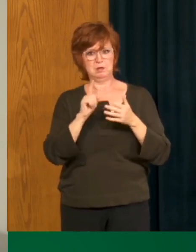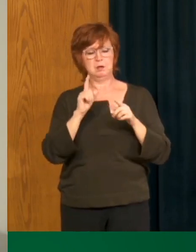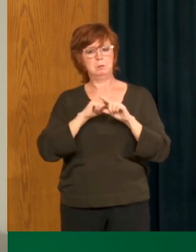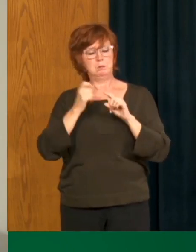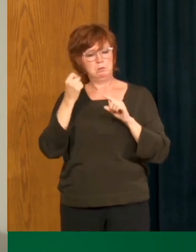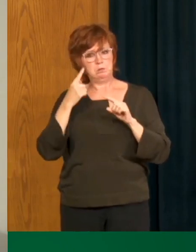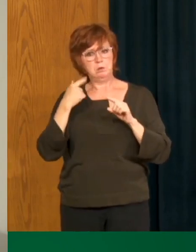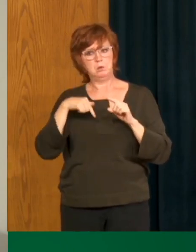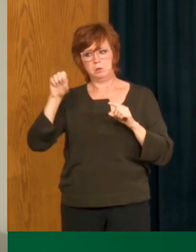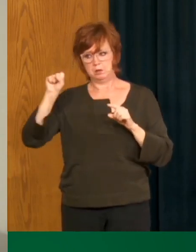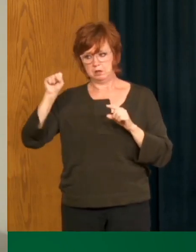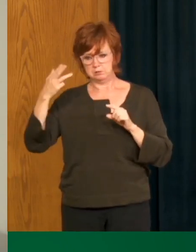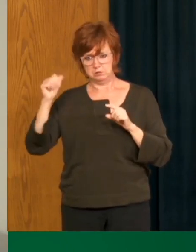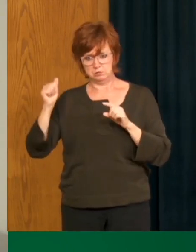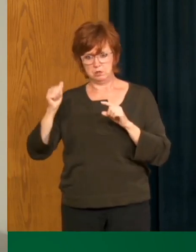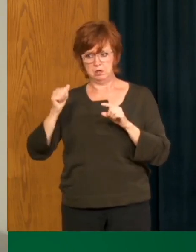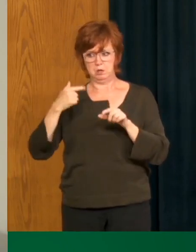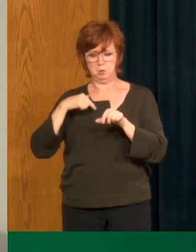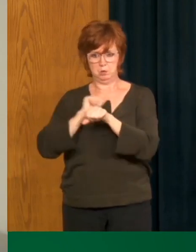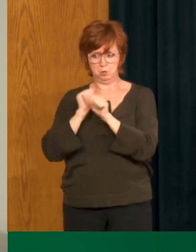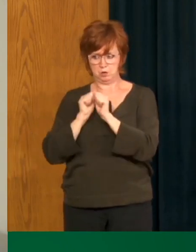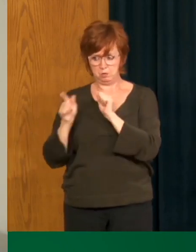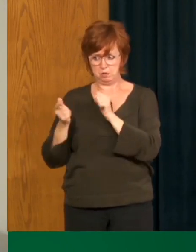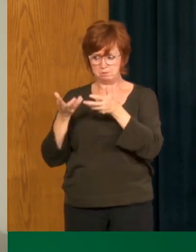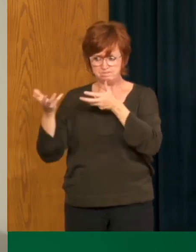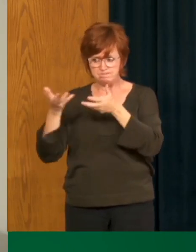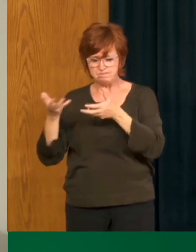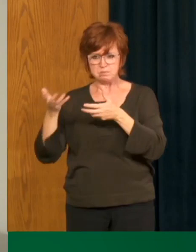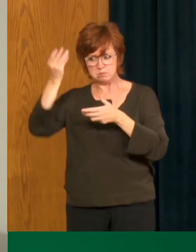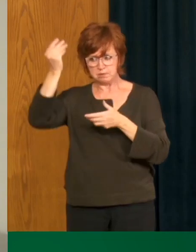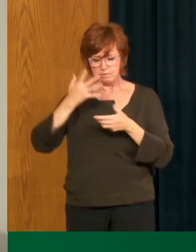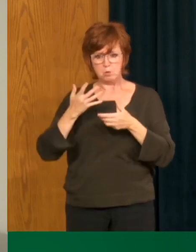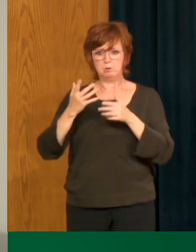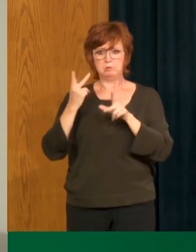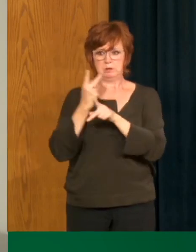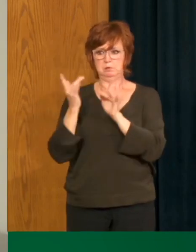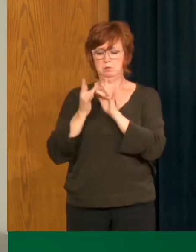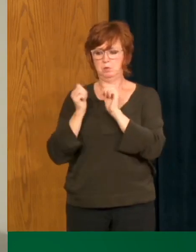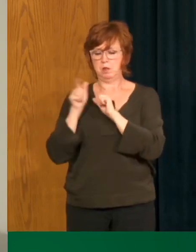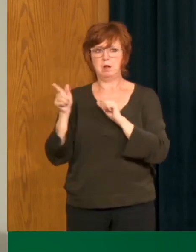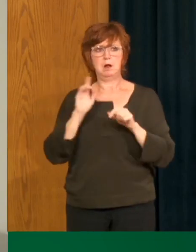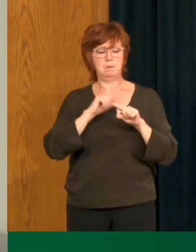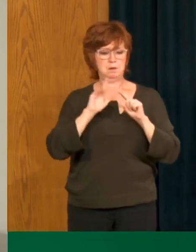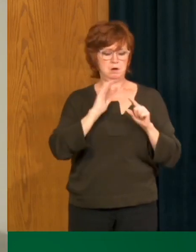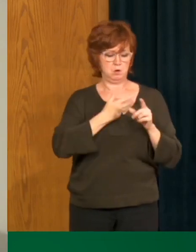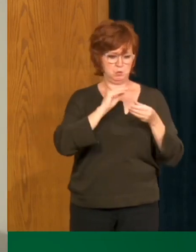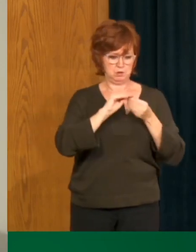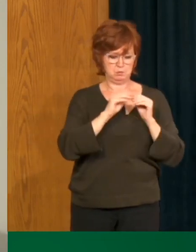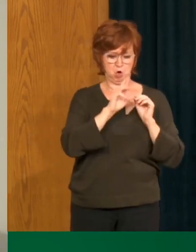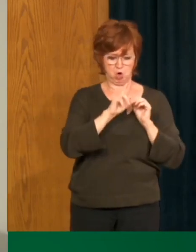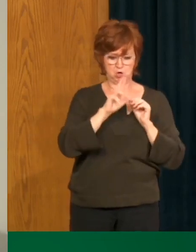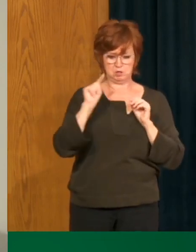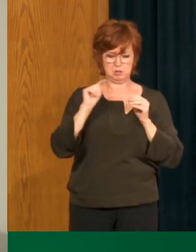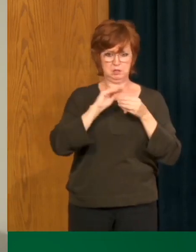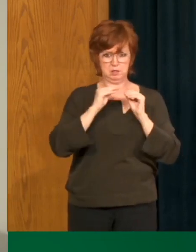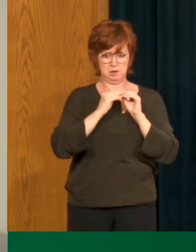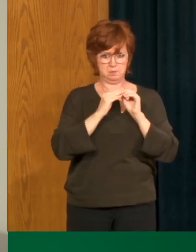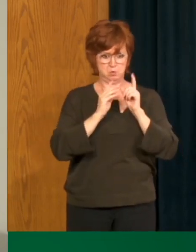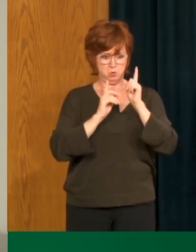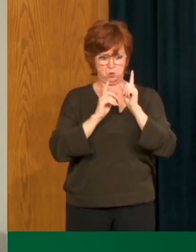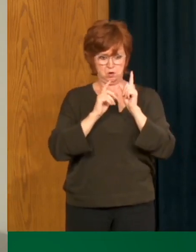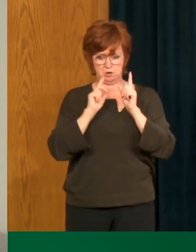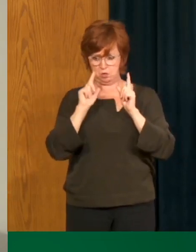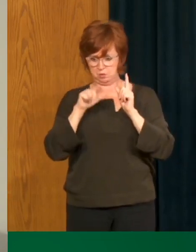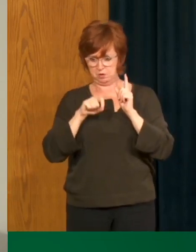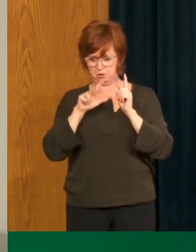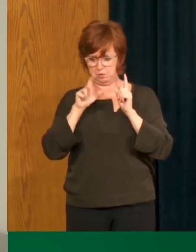Authority and the University of Saskatchewan, and so our effective reproductive number, or RT number, does fluctuate